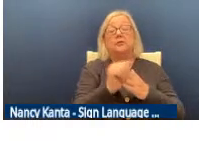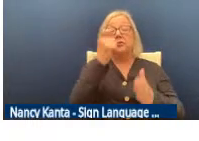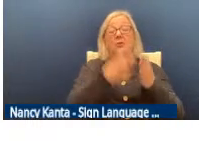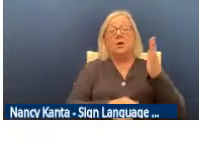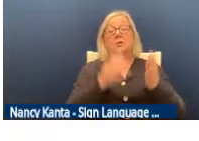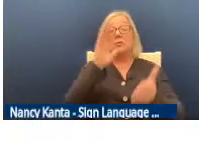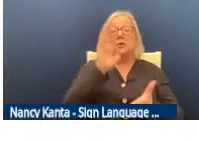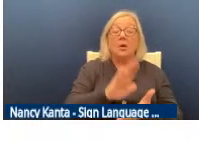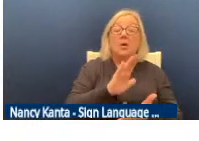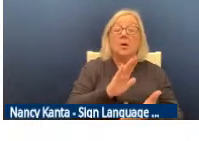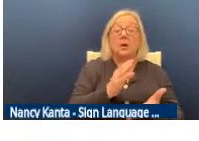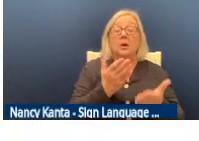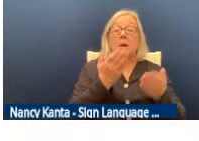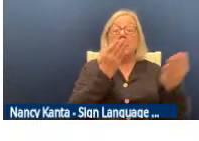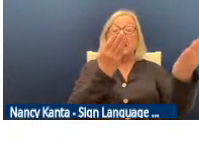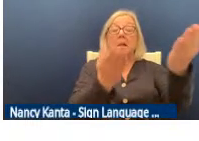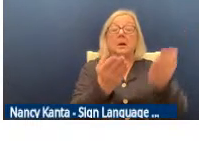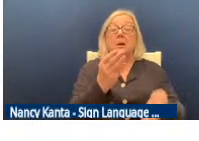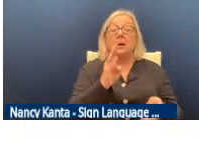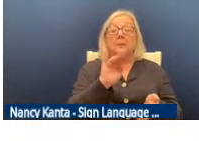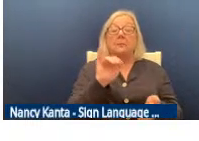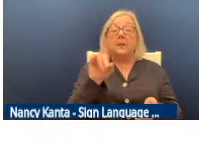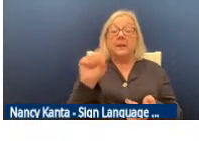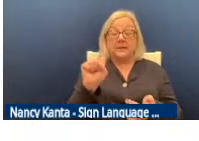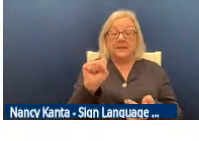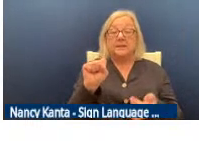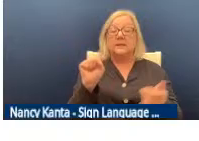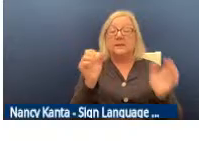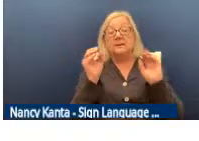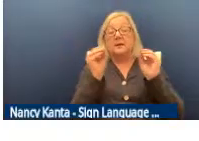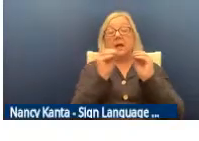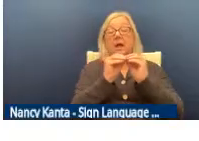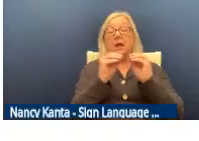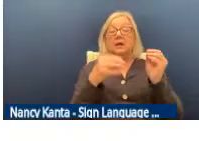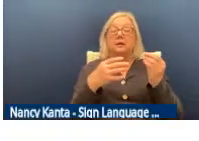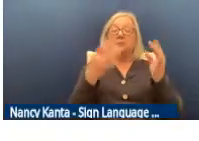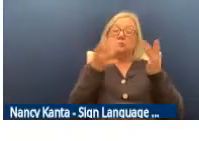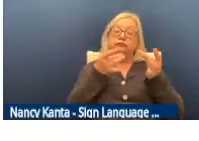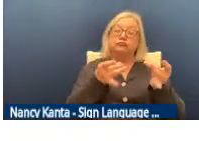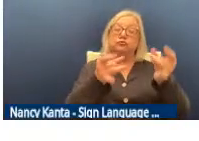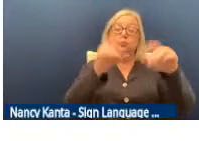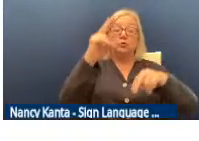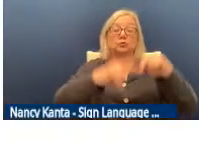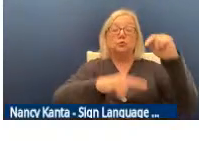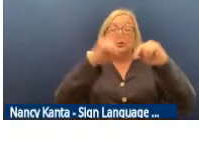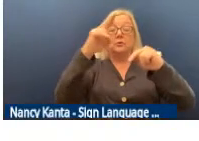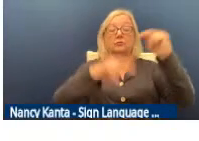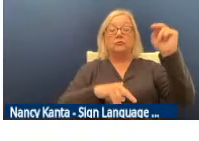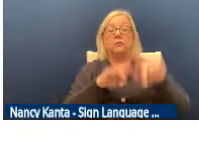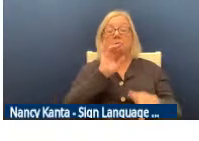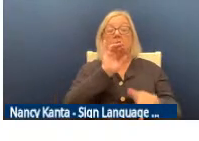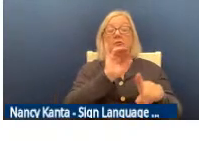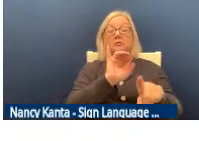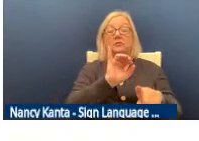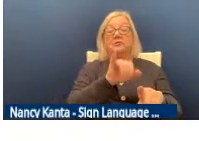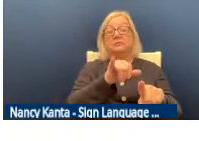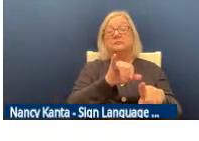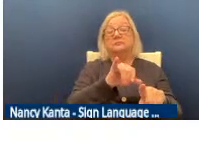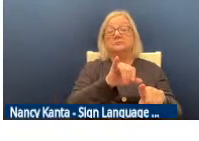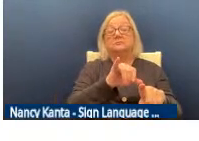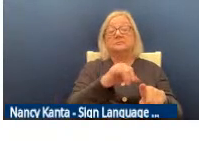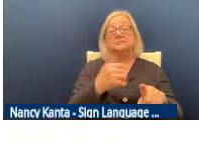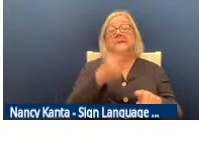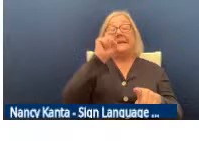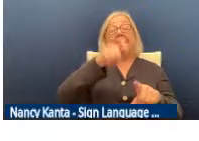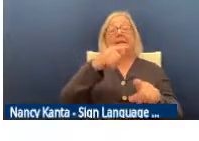efficient construction in that. It'll take several months for us to get through that. So the community will actually